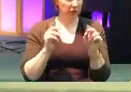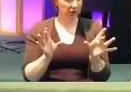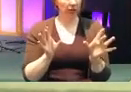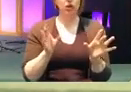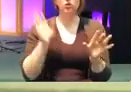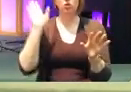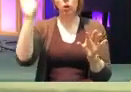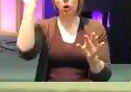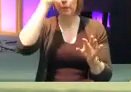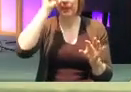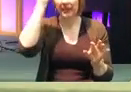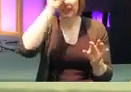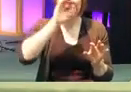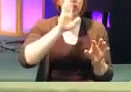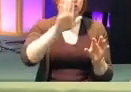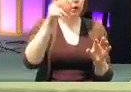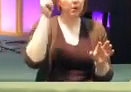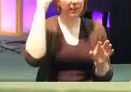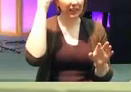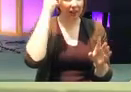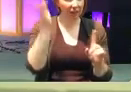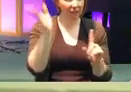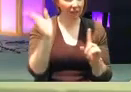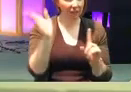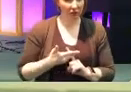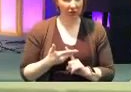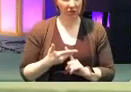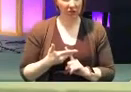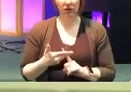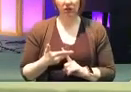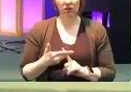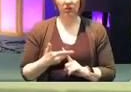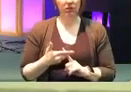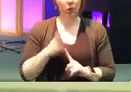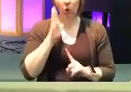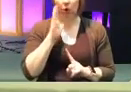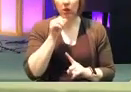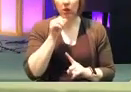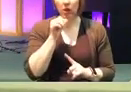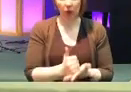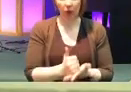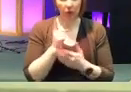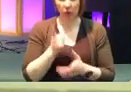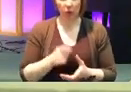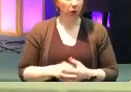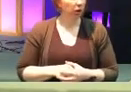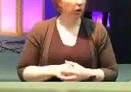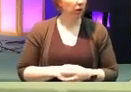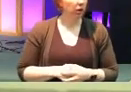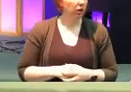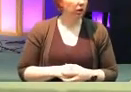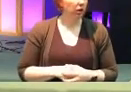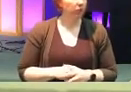opinion and your political convictions will not help you.